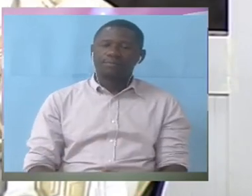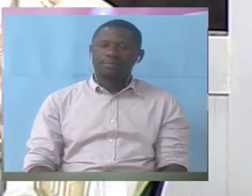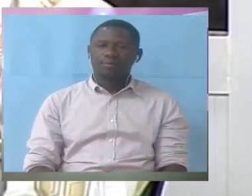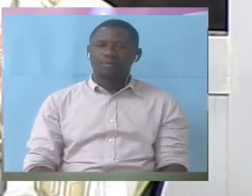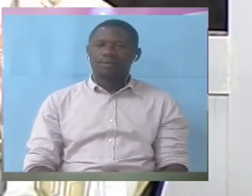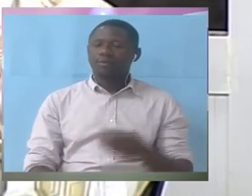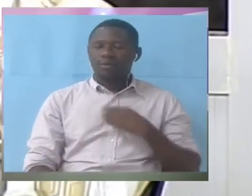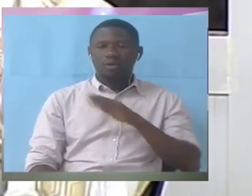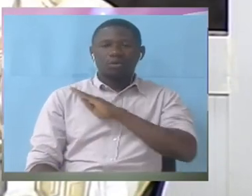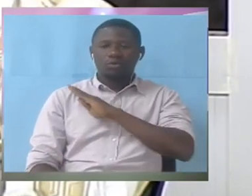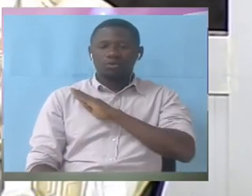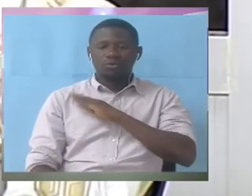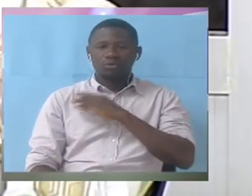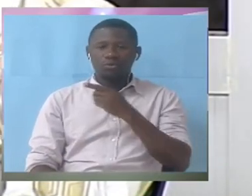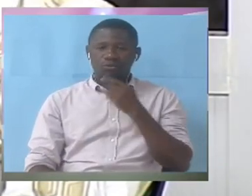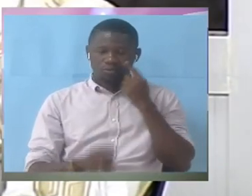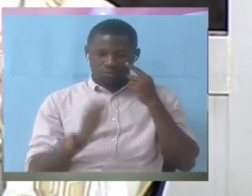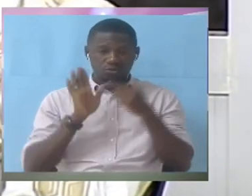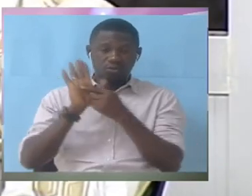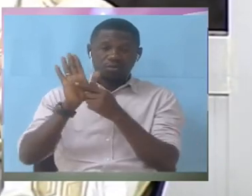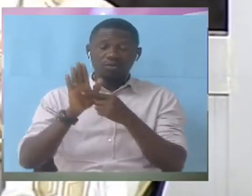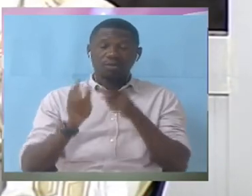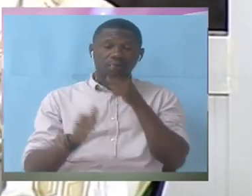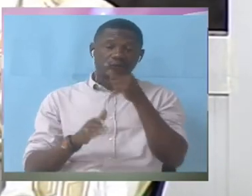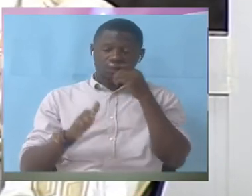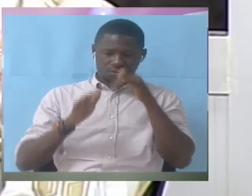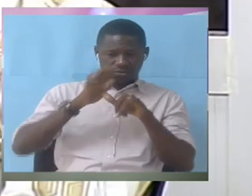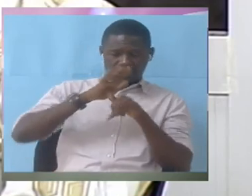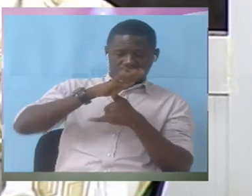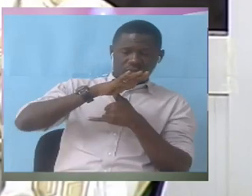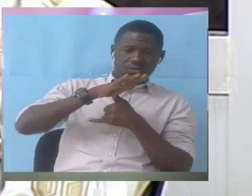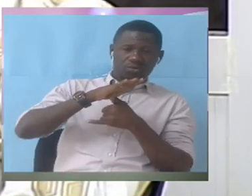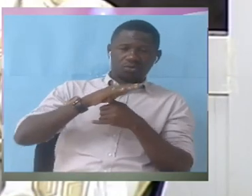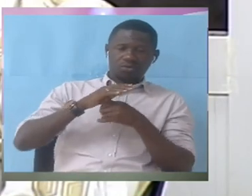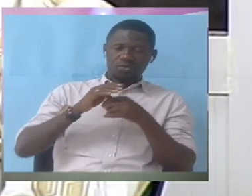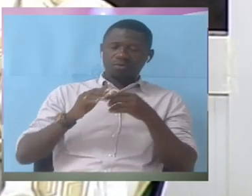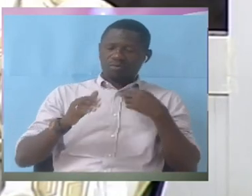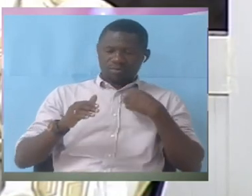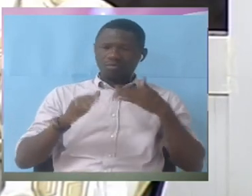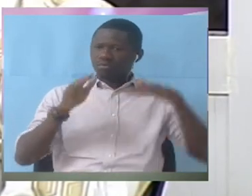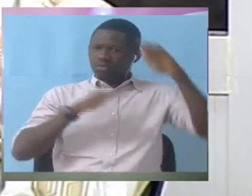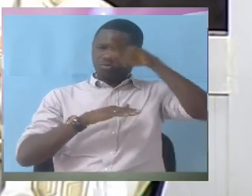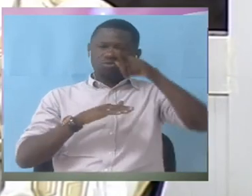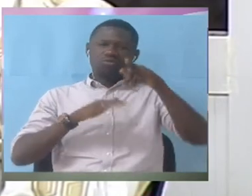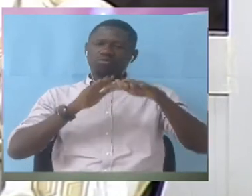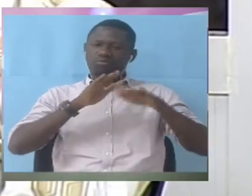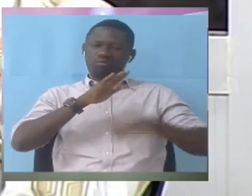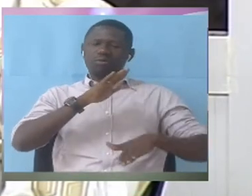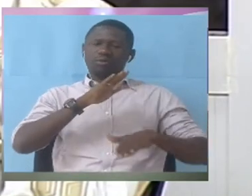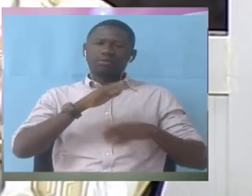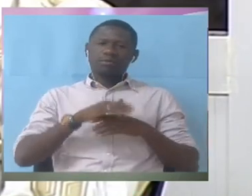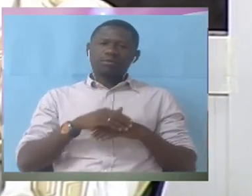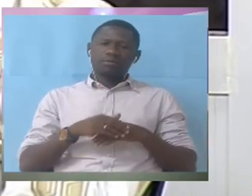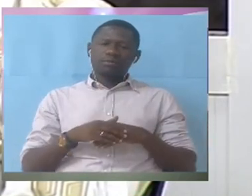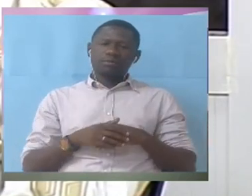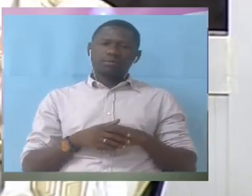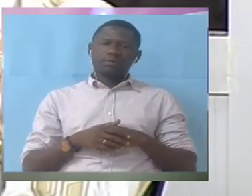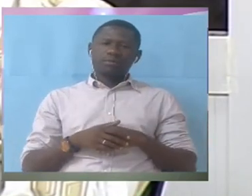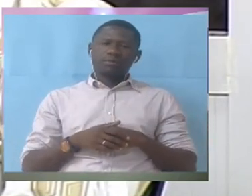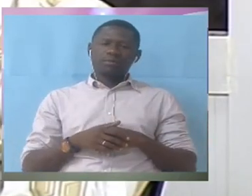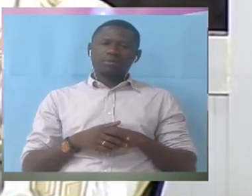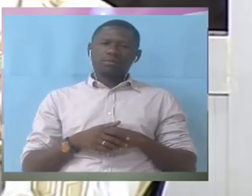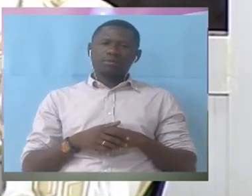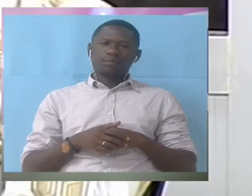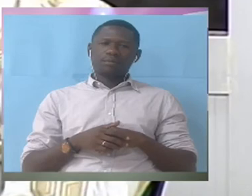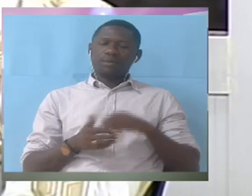I always saw him as a junior officer dama ko day gisee jamono ju ci nek ne man daf ma fété souf soldat ma fété souf and an officer that needed to